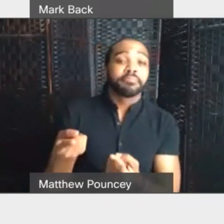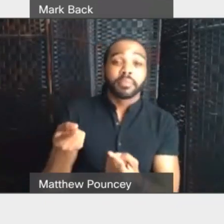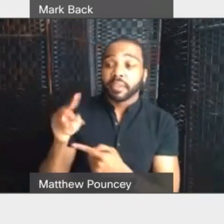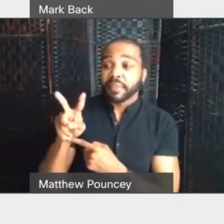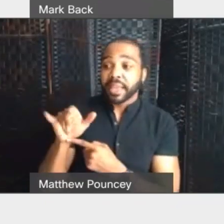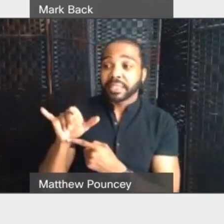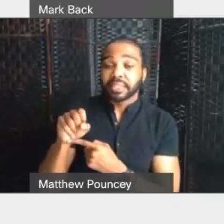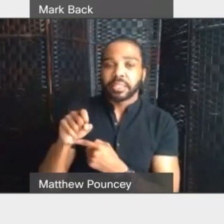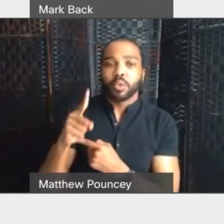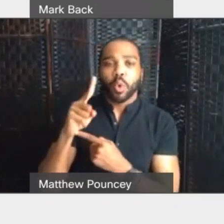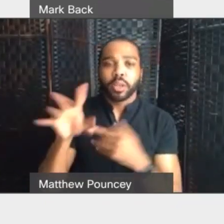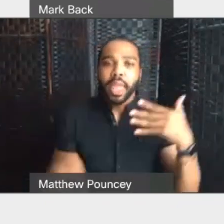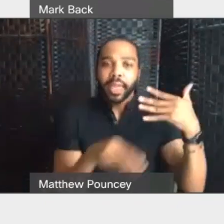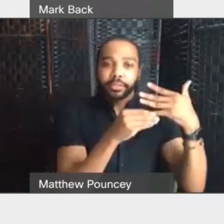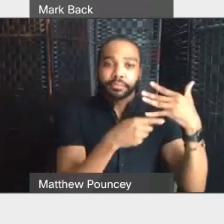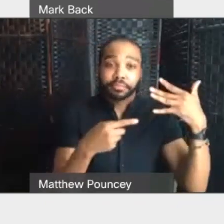layer.